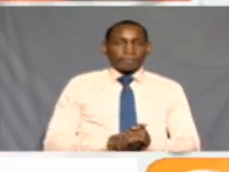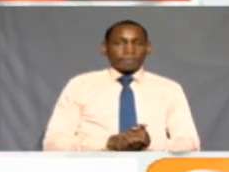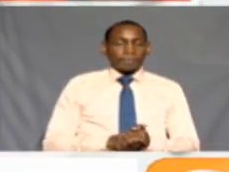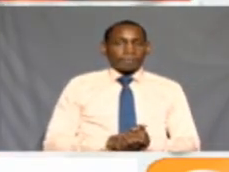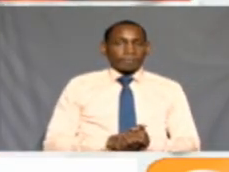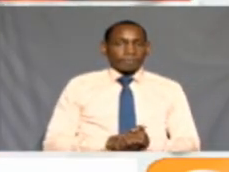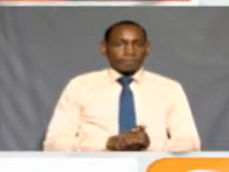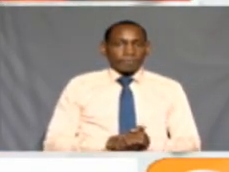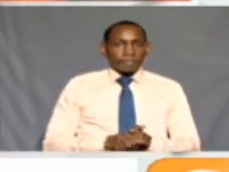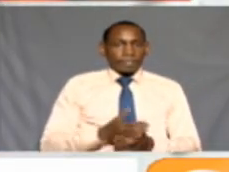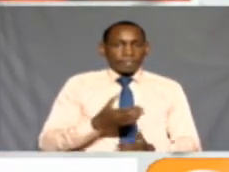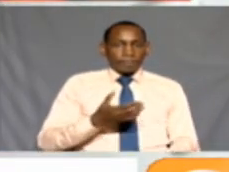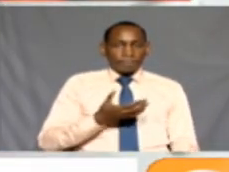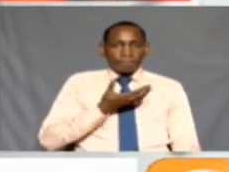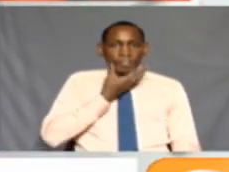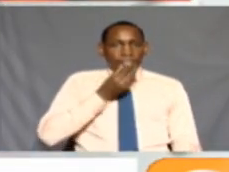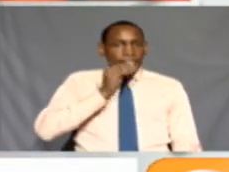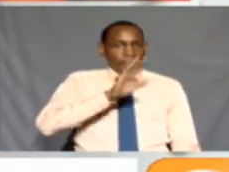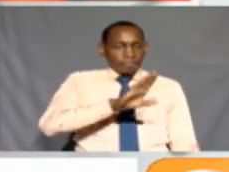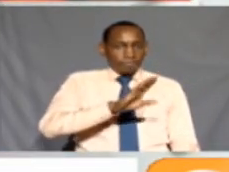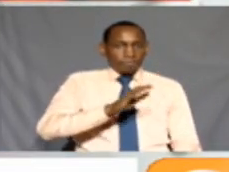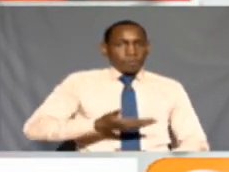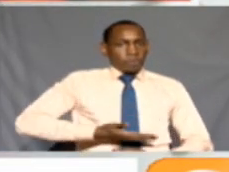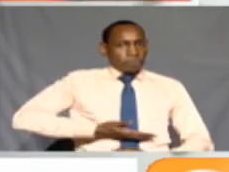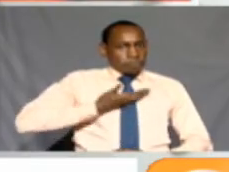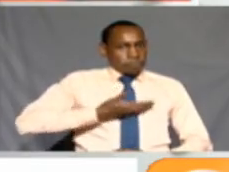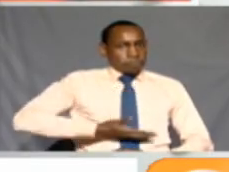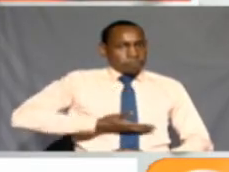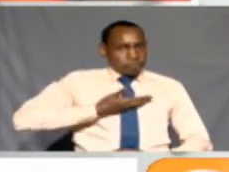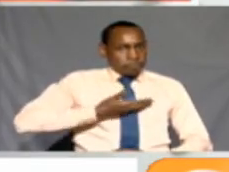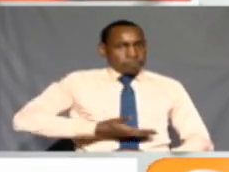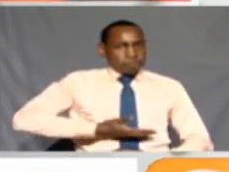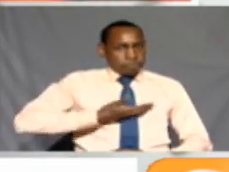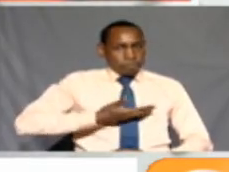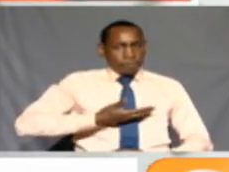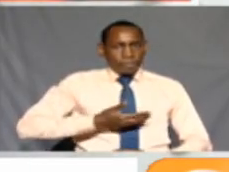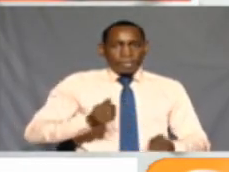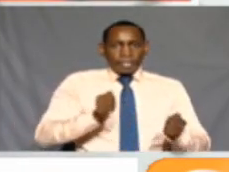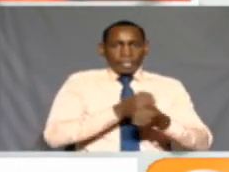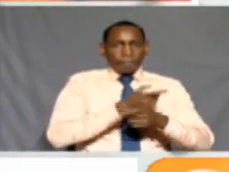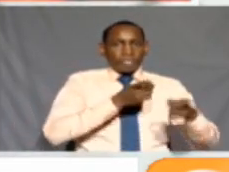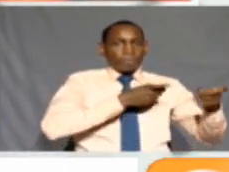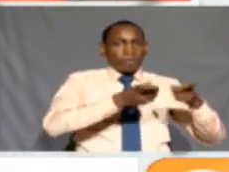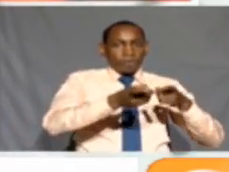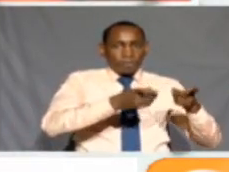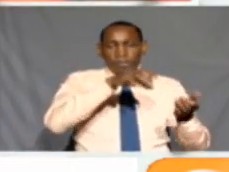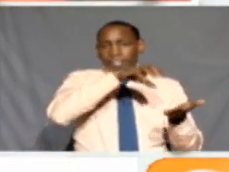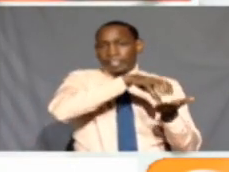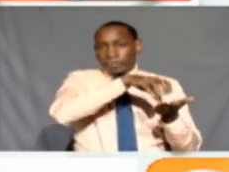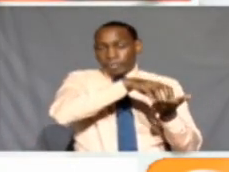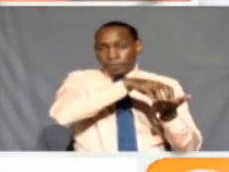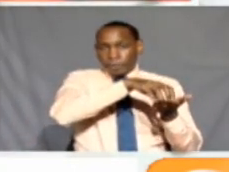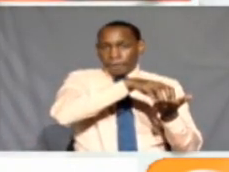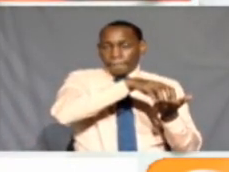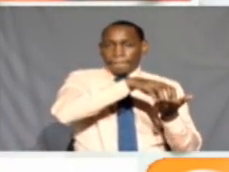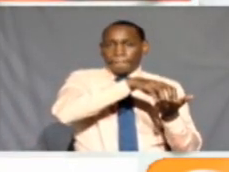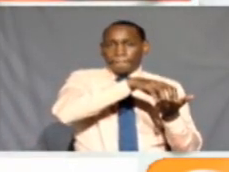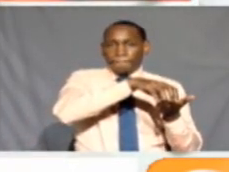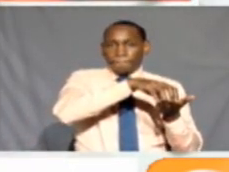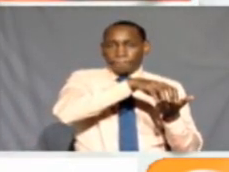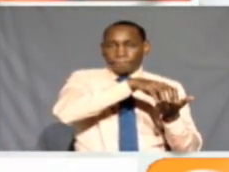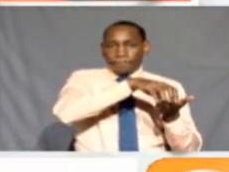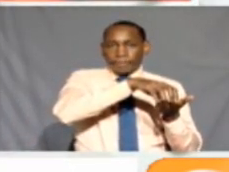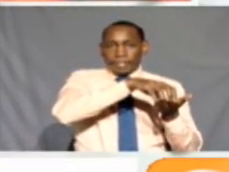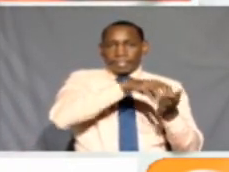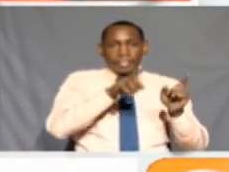many, he had all this aggression, couldn't handle situations, and